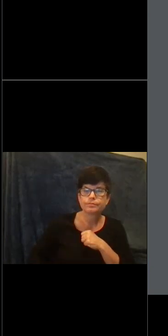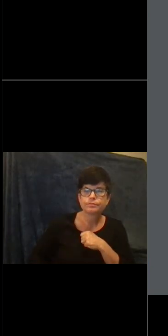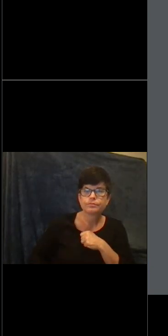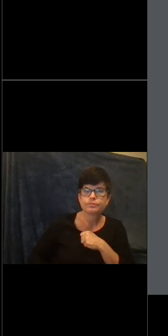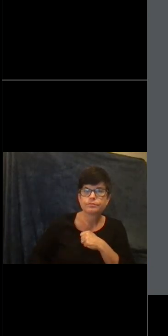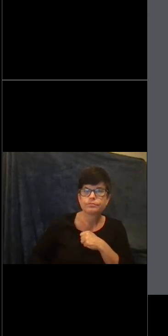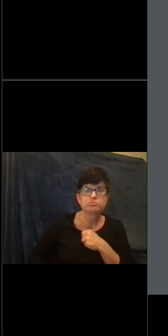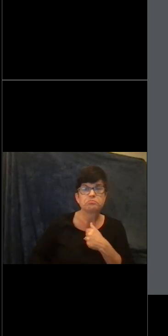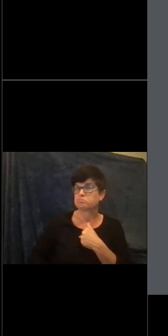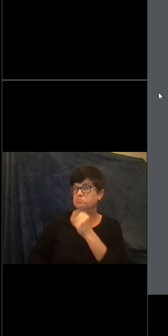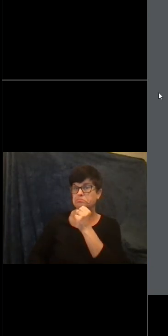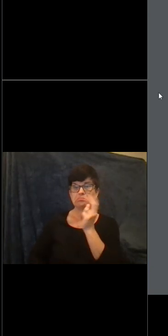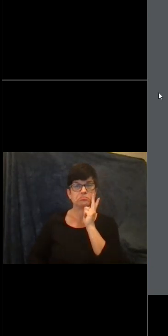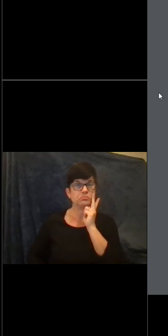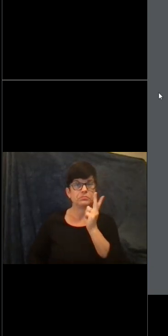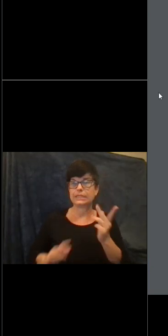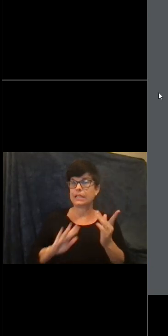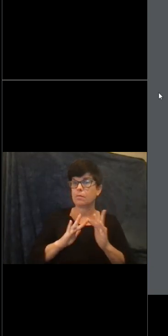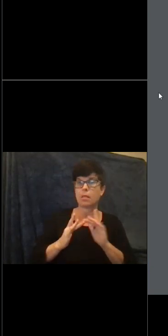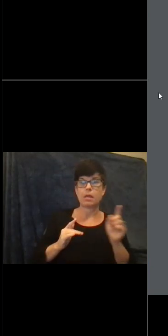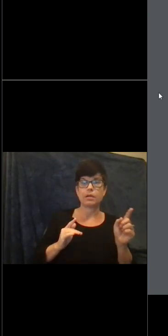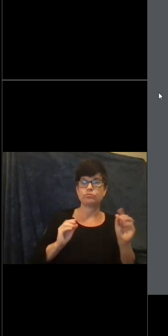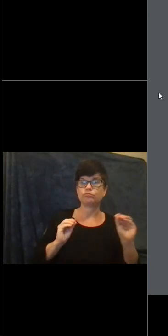I'm not seeing them online, no.